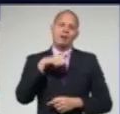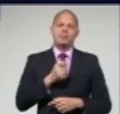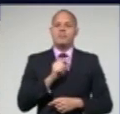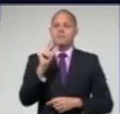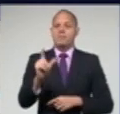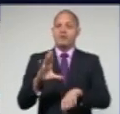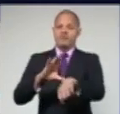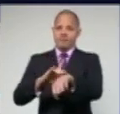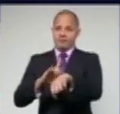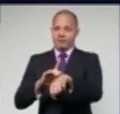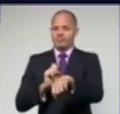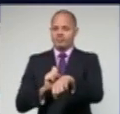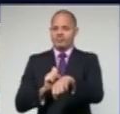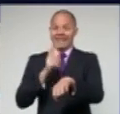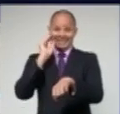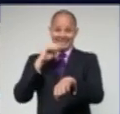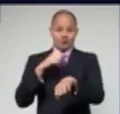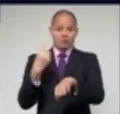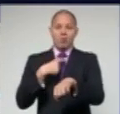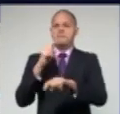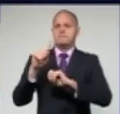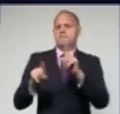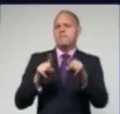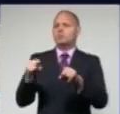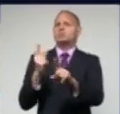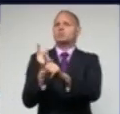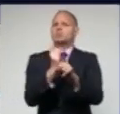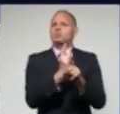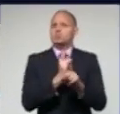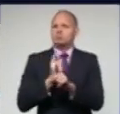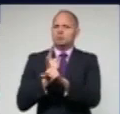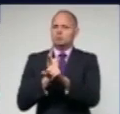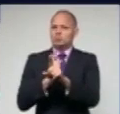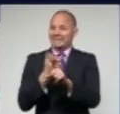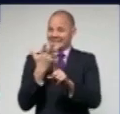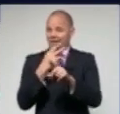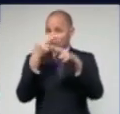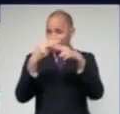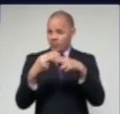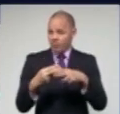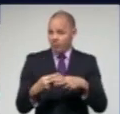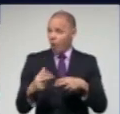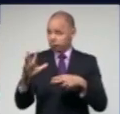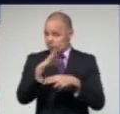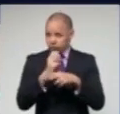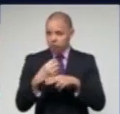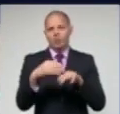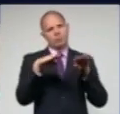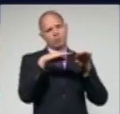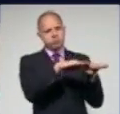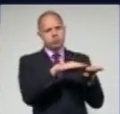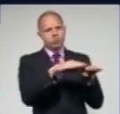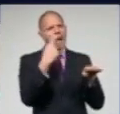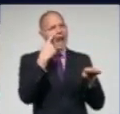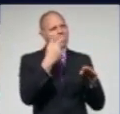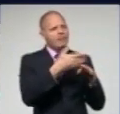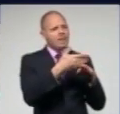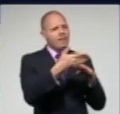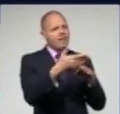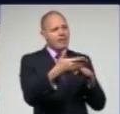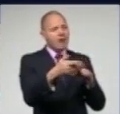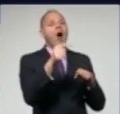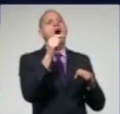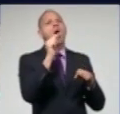for 446 imported cases. 20 patients are male and 18 are female, for a